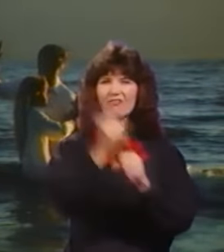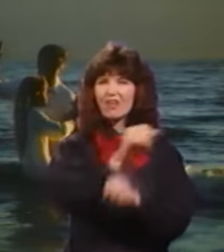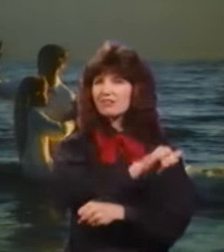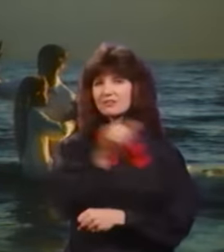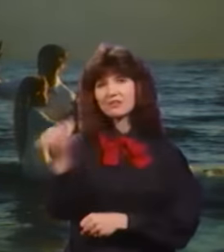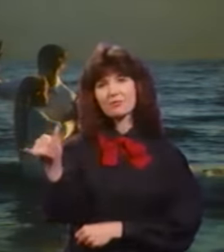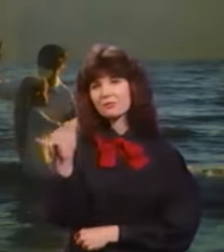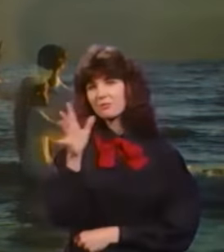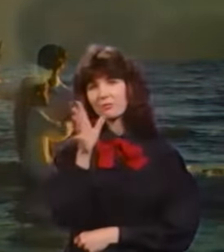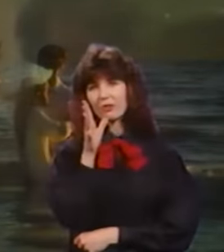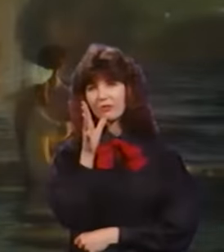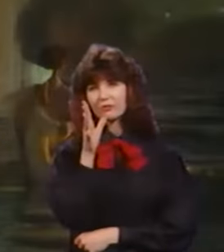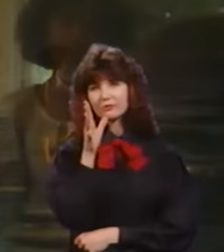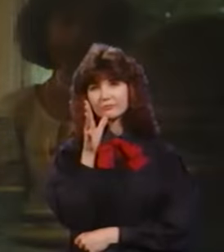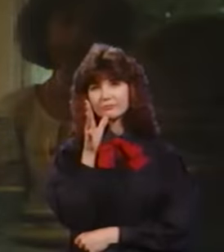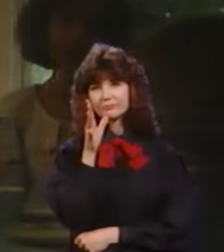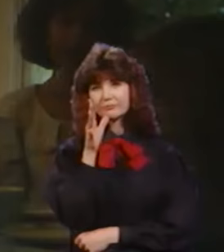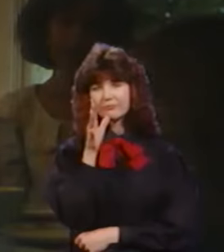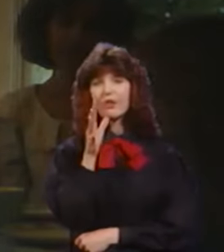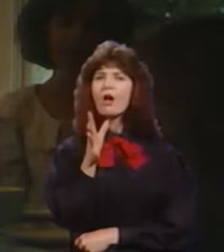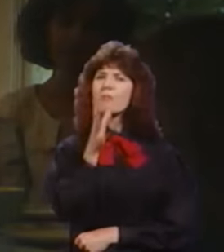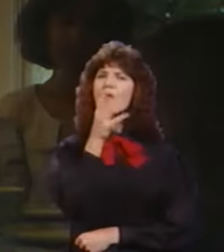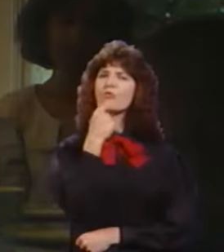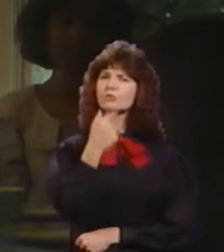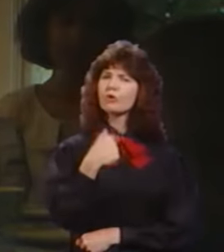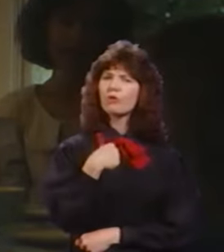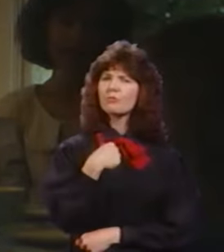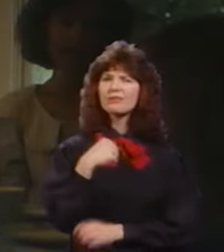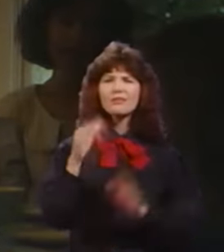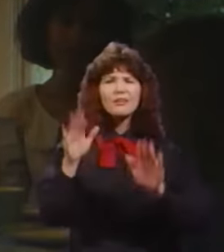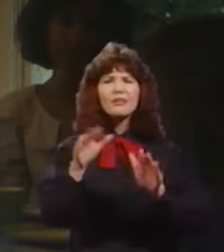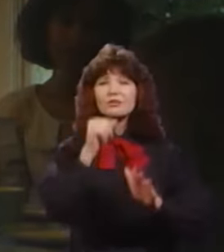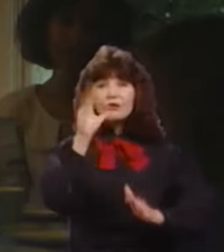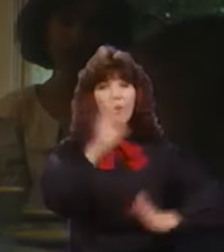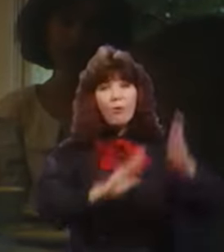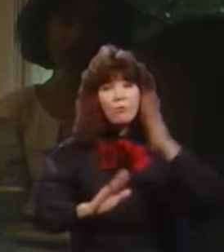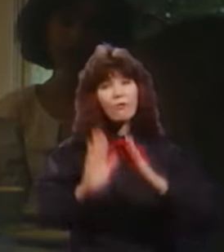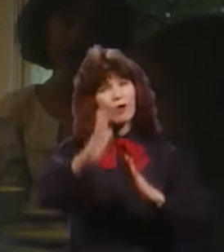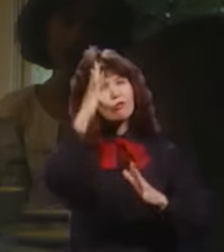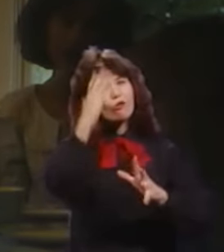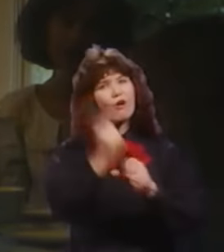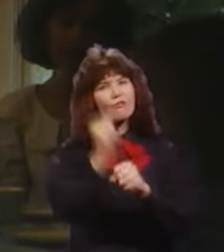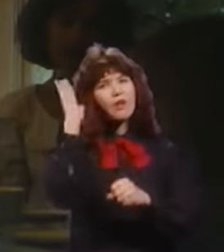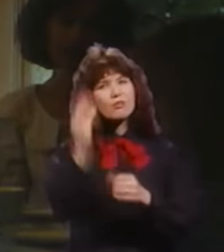did. Mother told me, don't worry, your faith will grow.